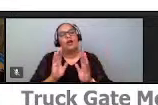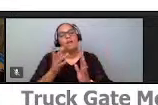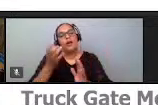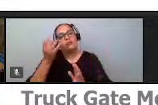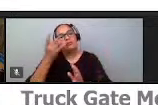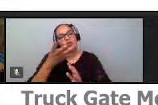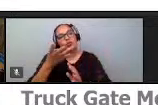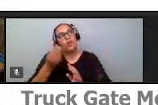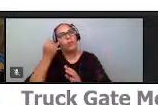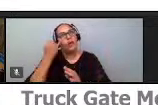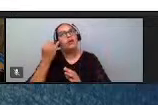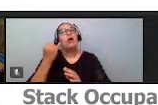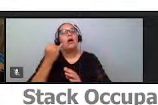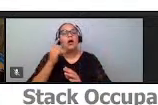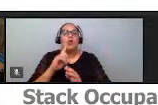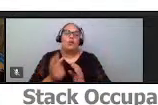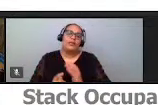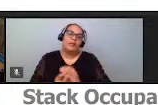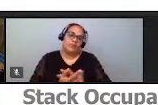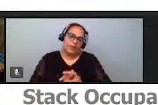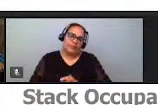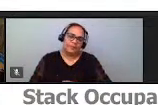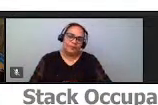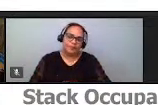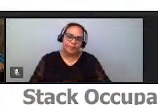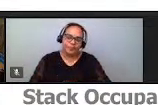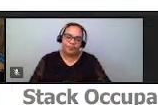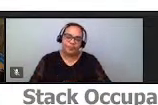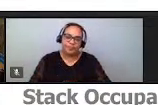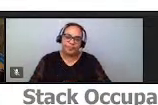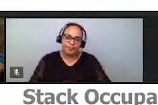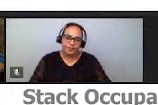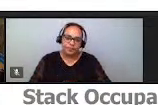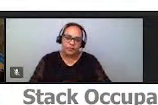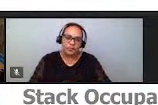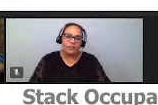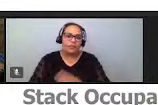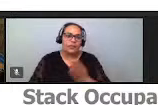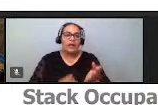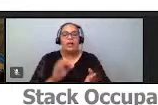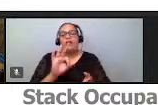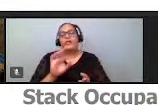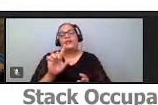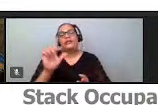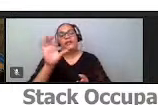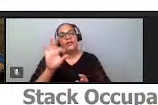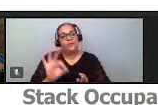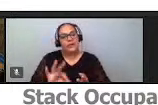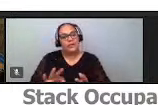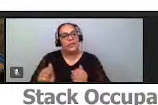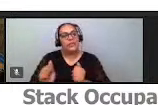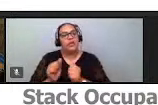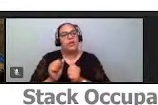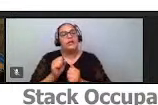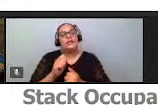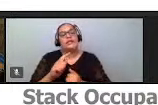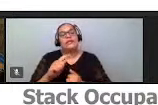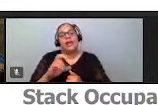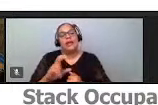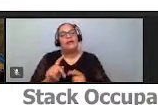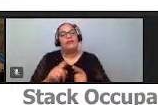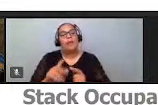get an idea what happens there um this is the stack occupancy 37% rail moves the rail moves from